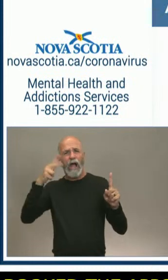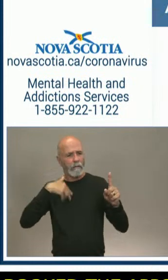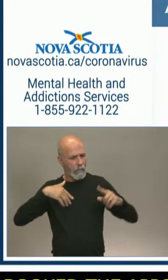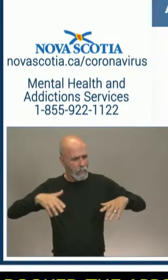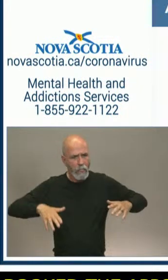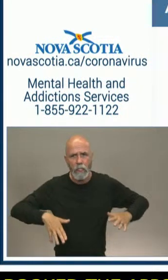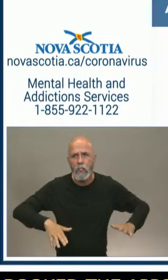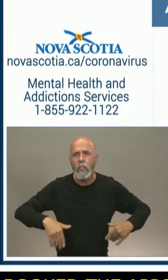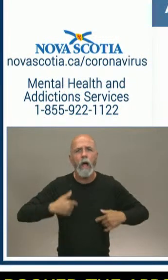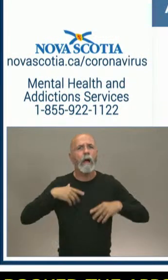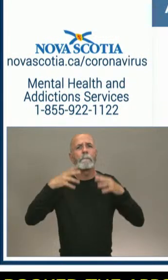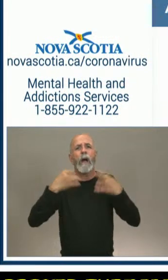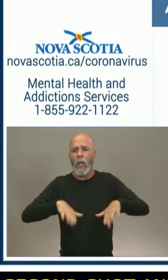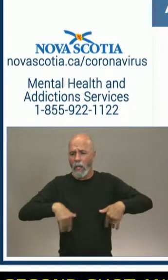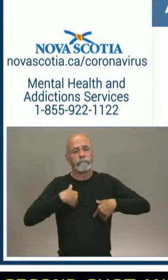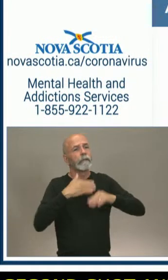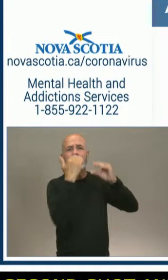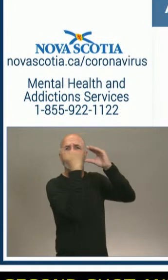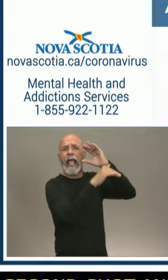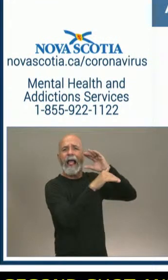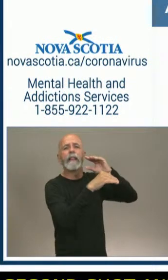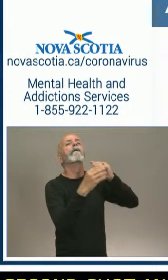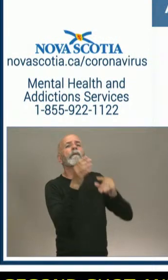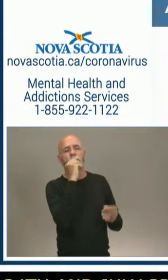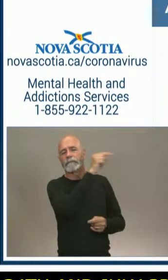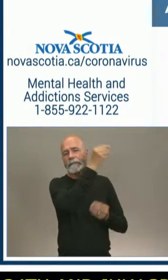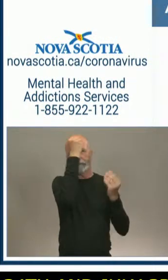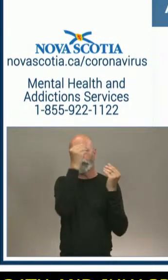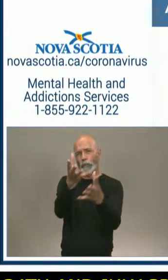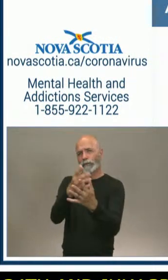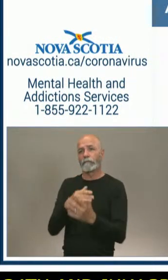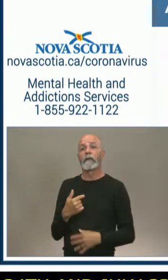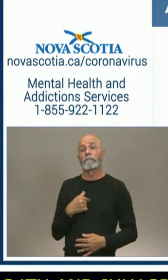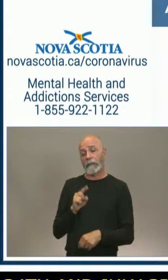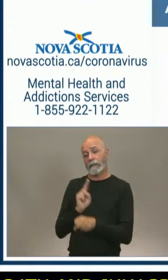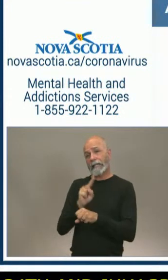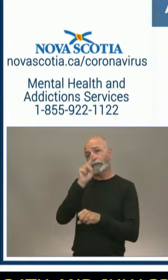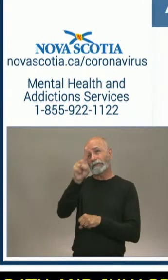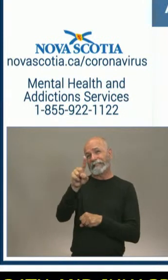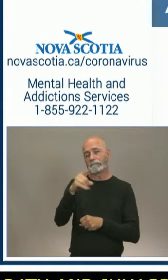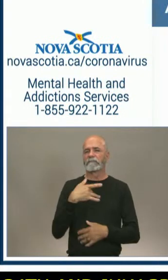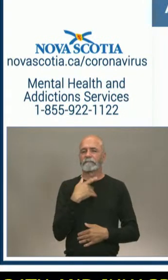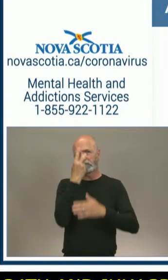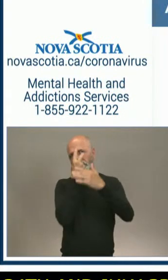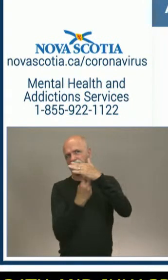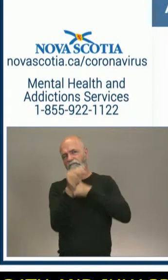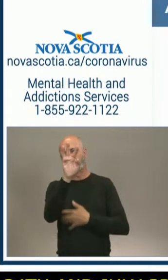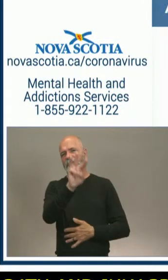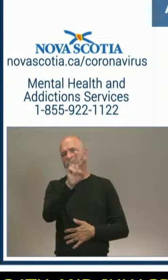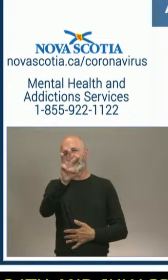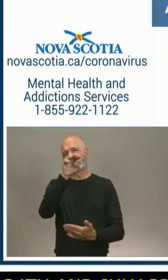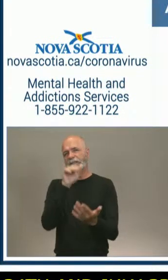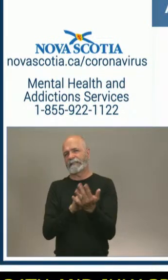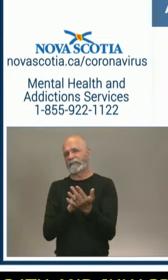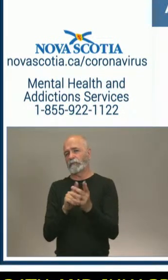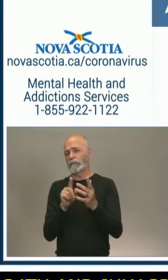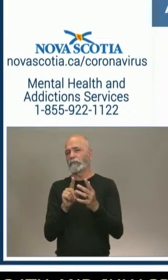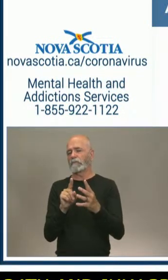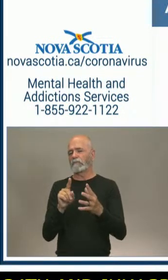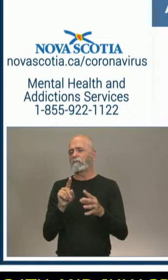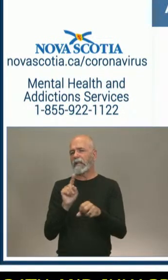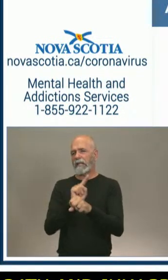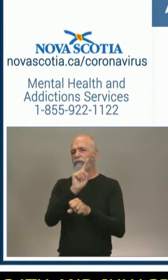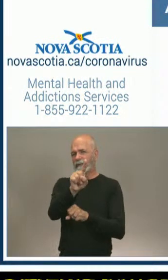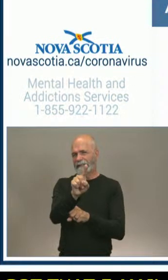week, we have planned 67,000 doses to go out into ARMS, and I wanted to give a shout out. We talked